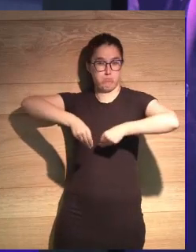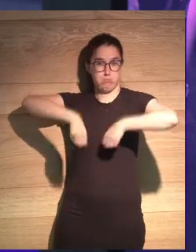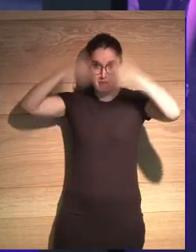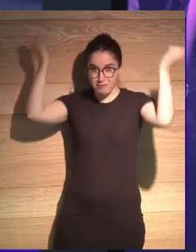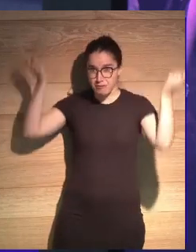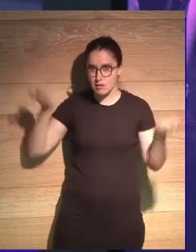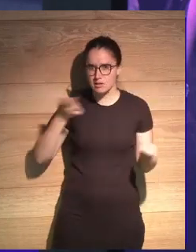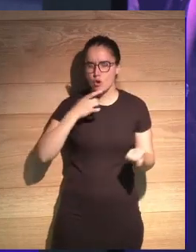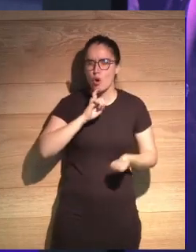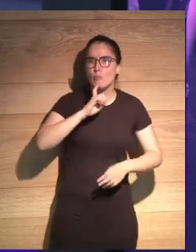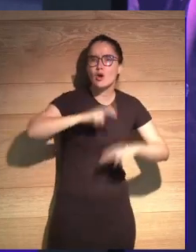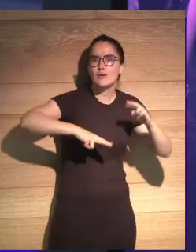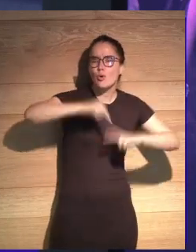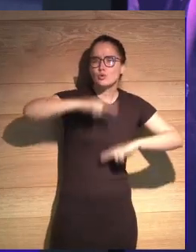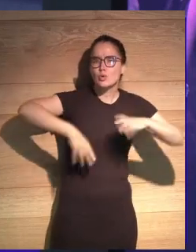mind.